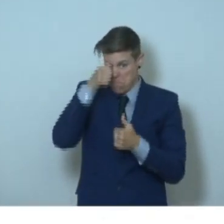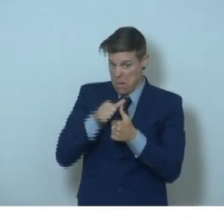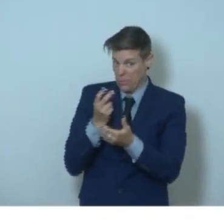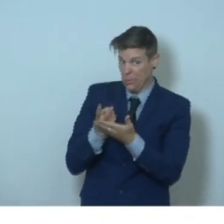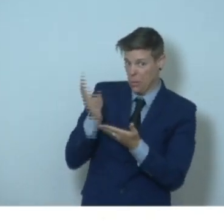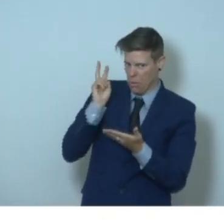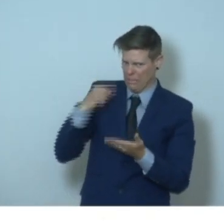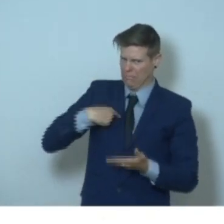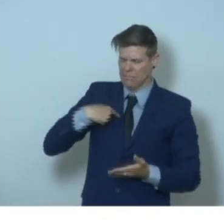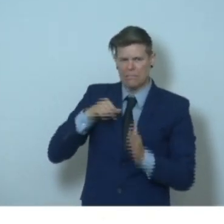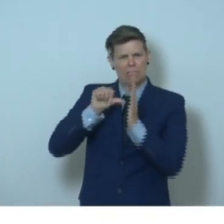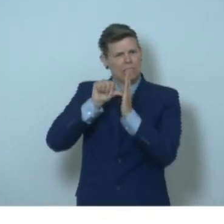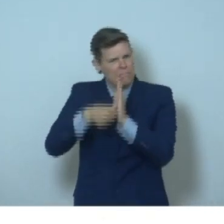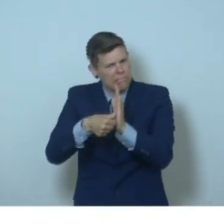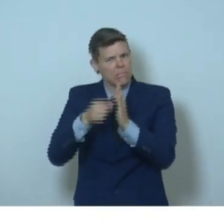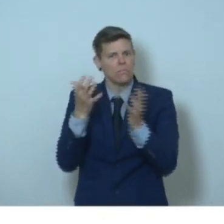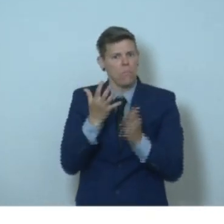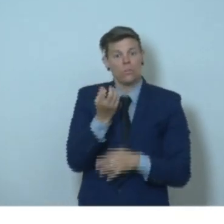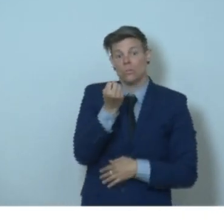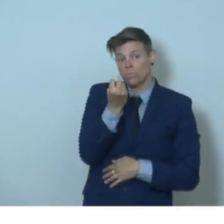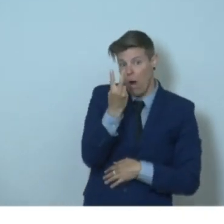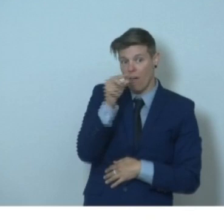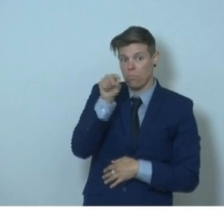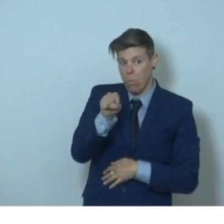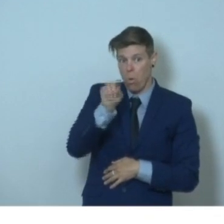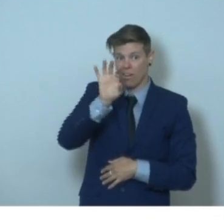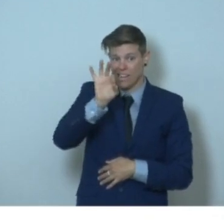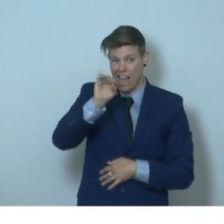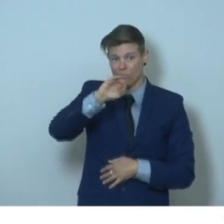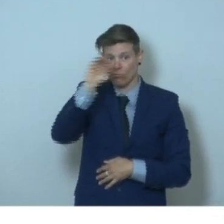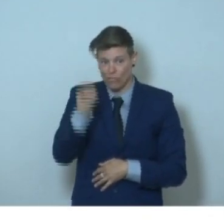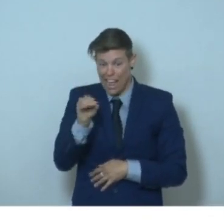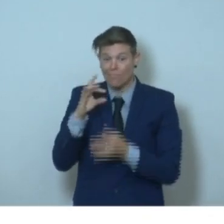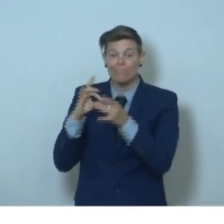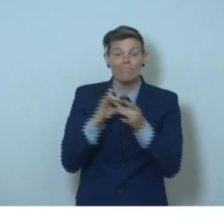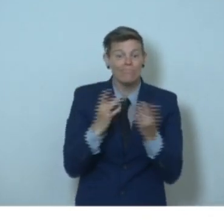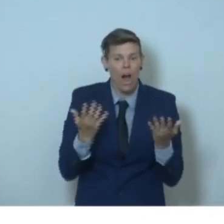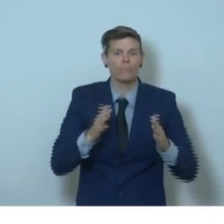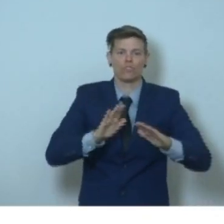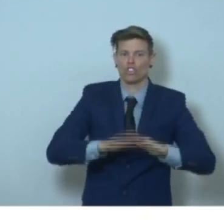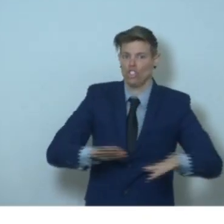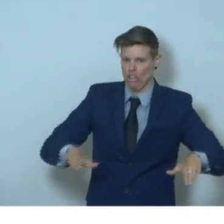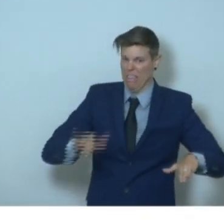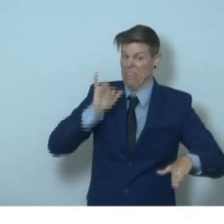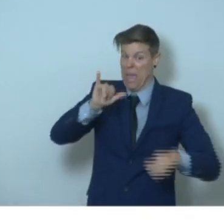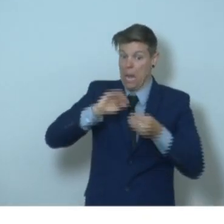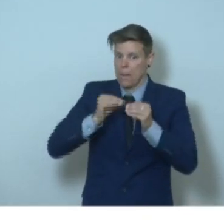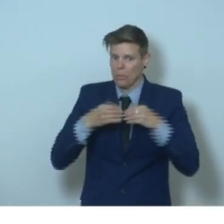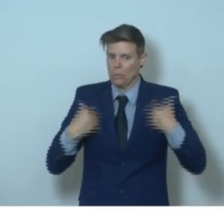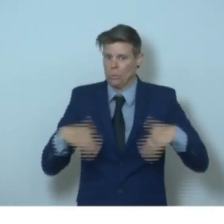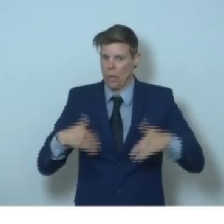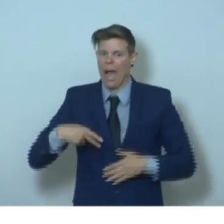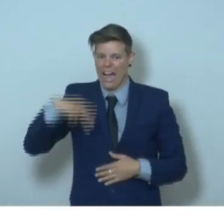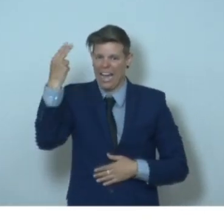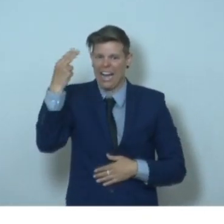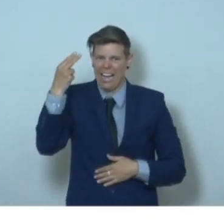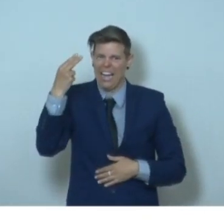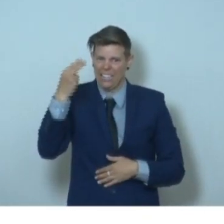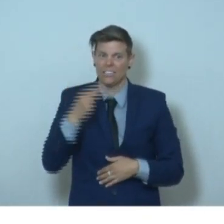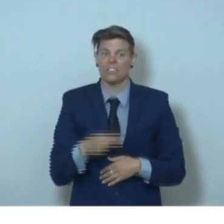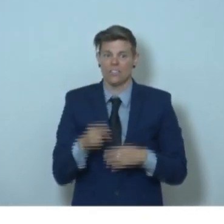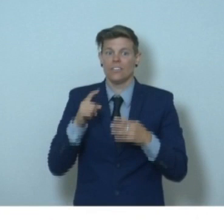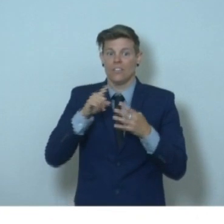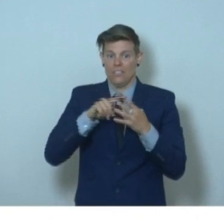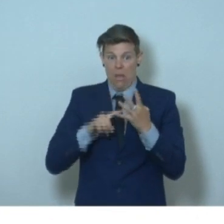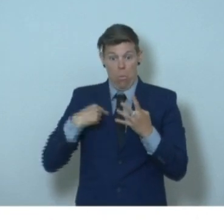about 12.9% of all cases are occurring in children. That's high. I think we're now the 4th highest state in the country in